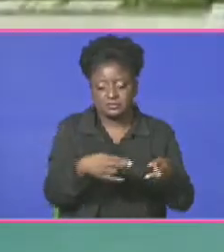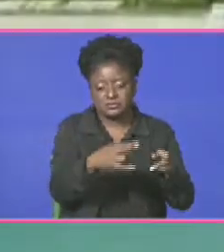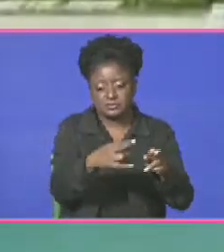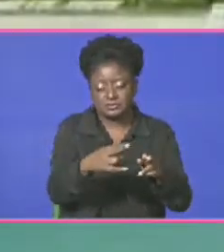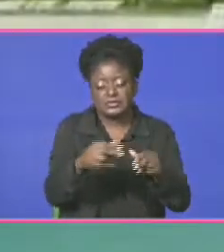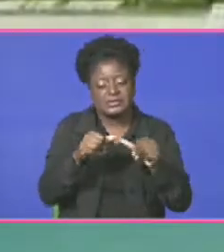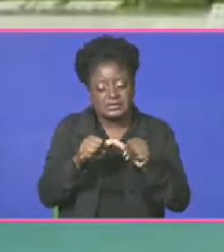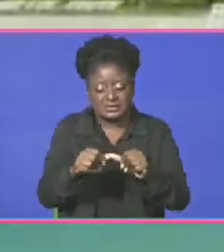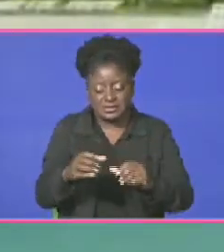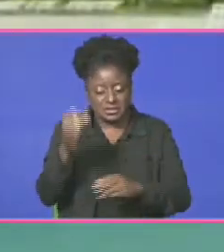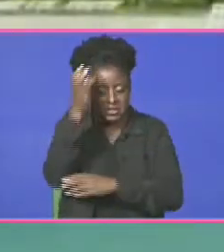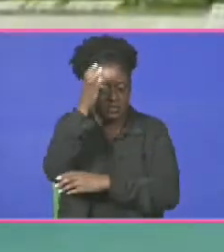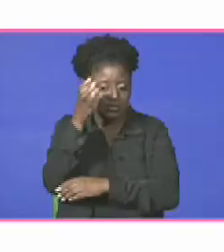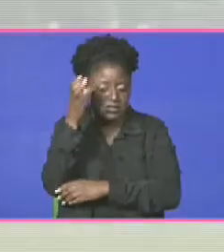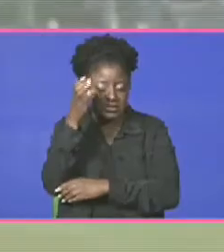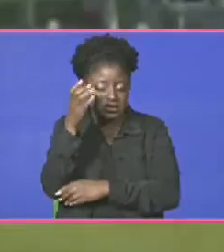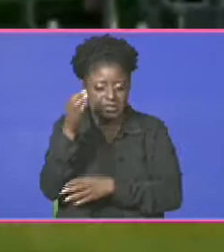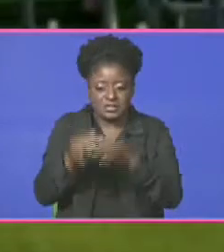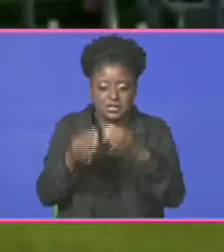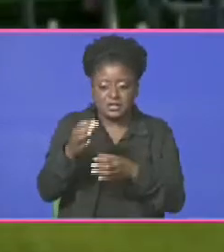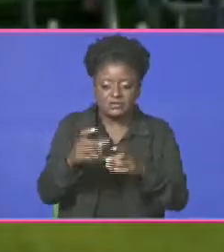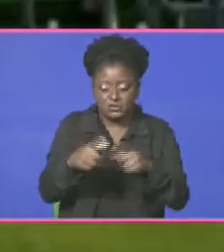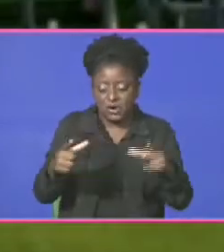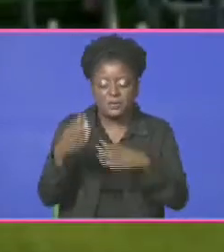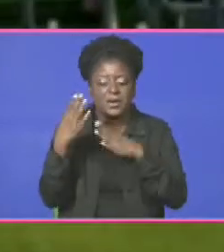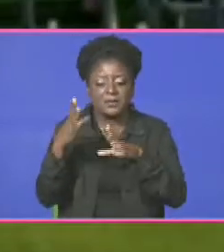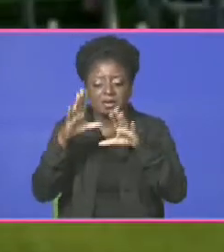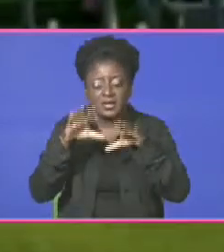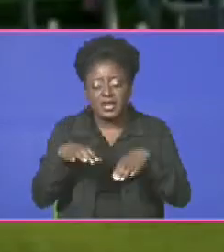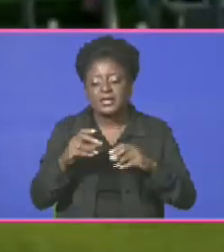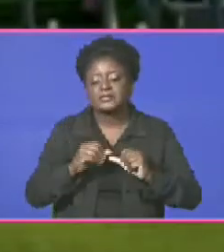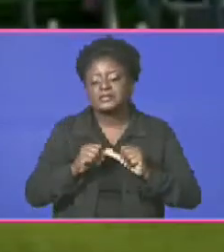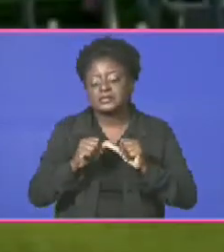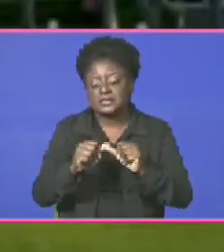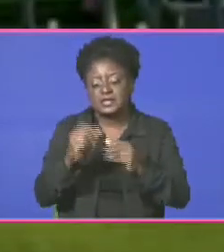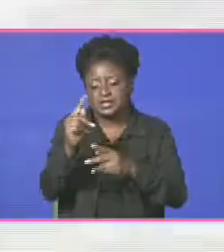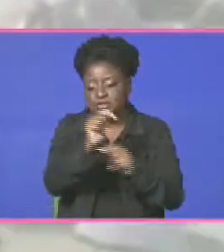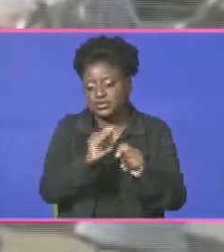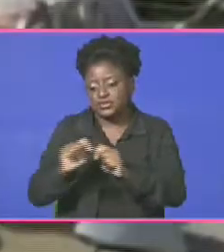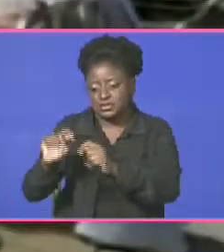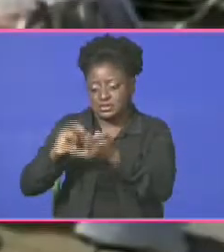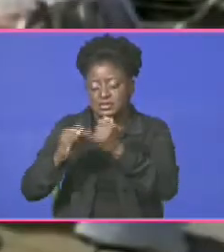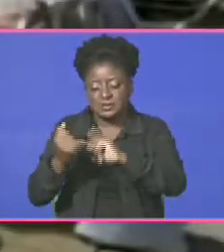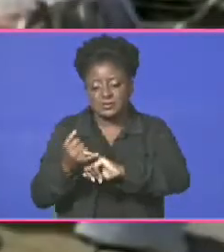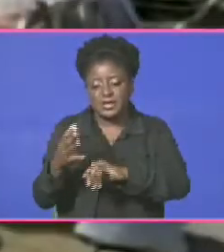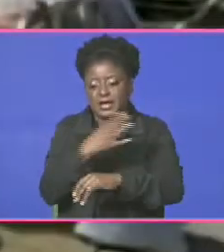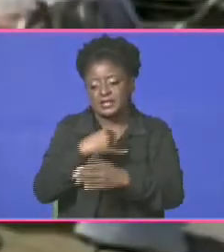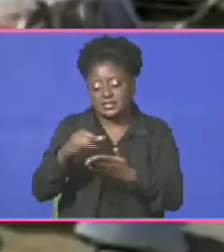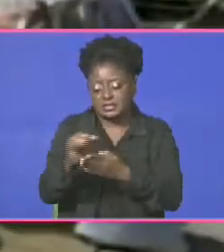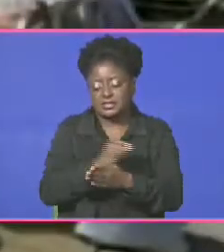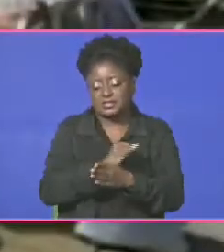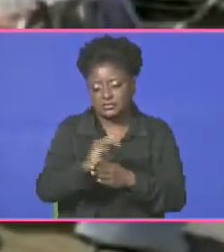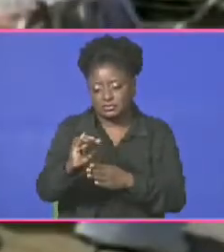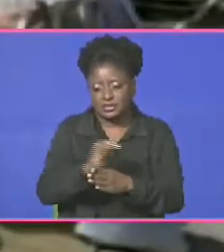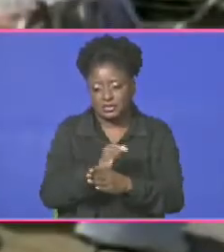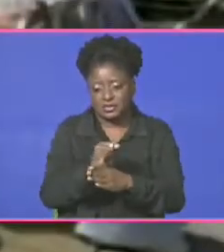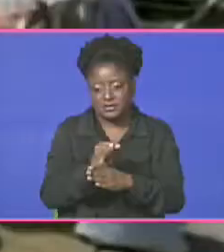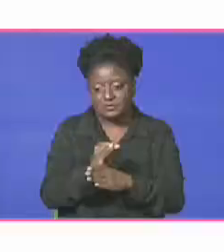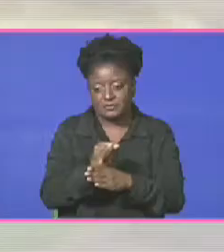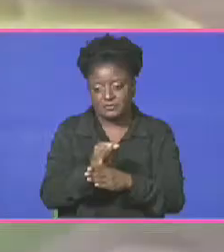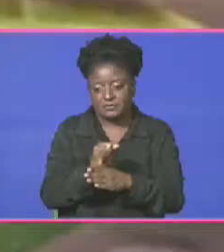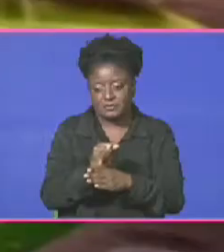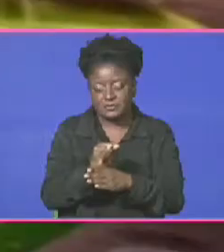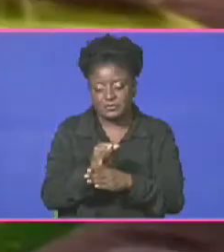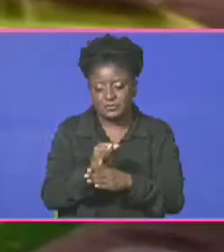Grand Bahama can sustain its tourism and industrial sectors. Now, the Minister of Finance and MP for East Grand